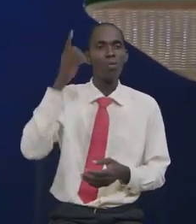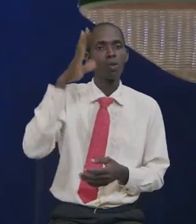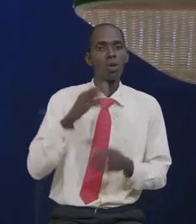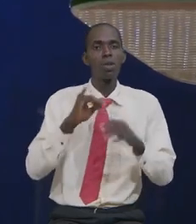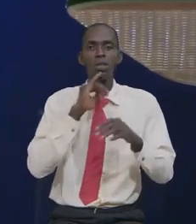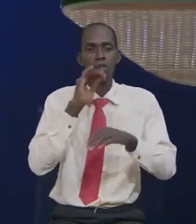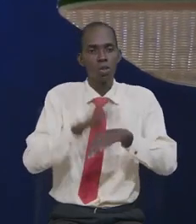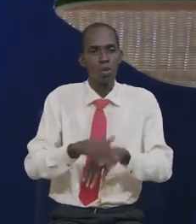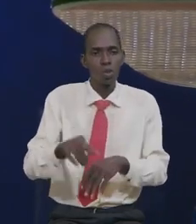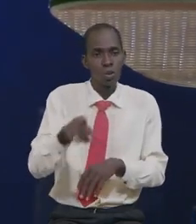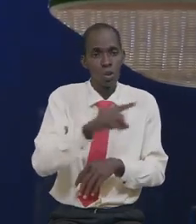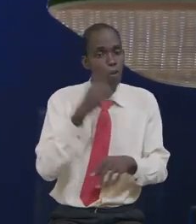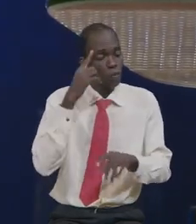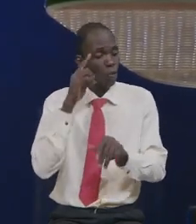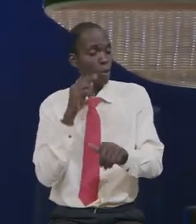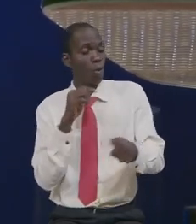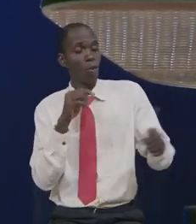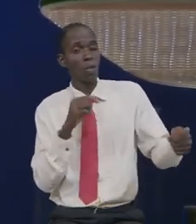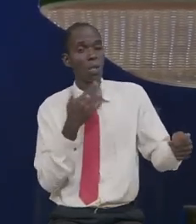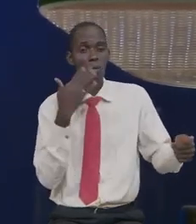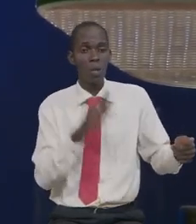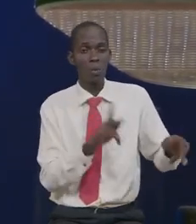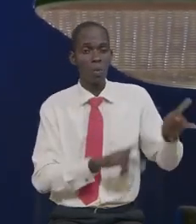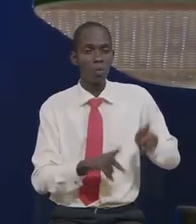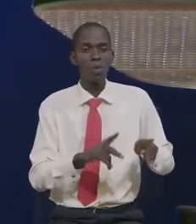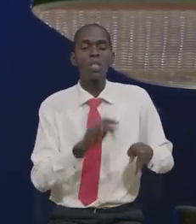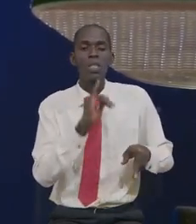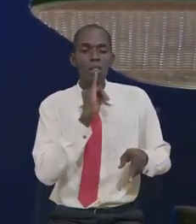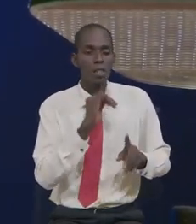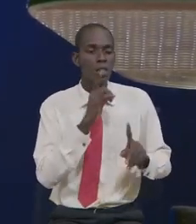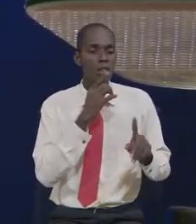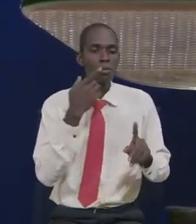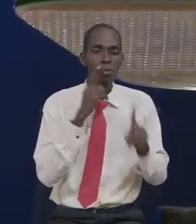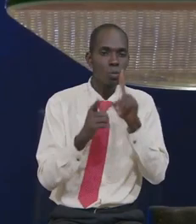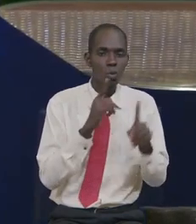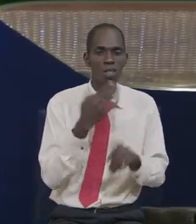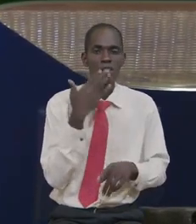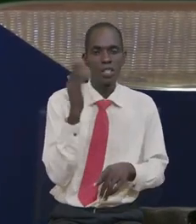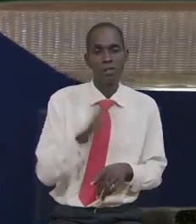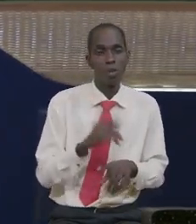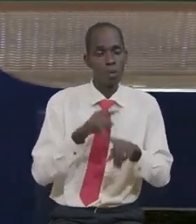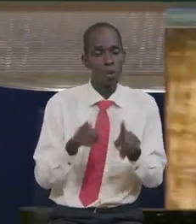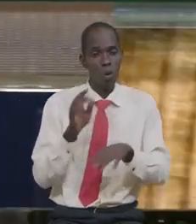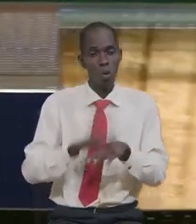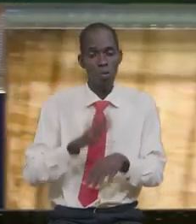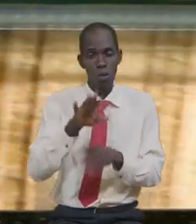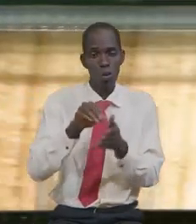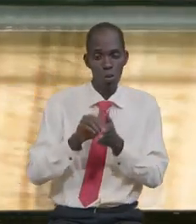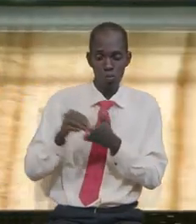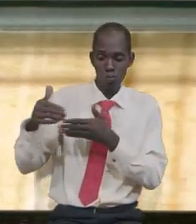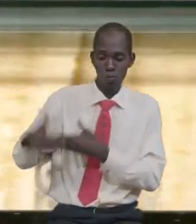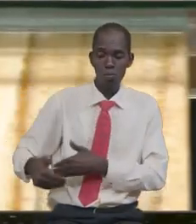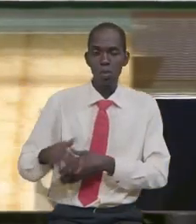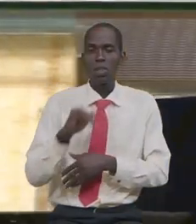their part, he is evil spoken of, but on your part, he is glorified.